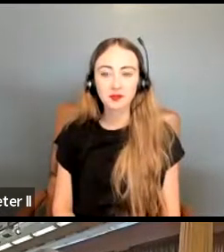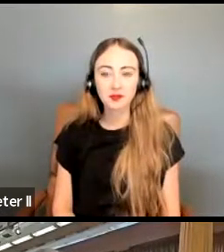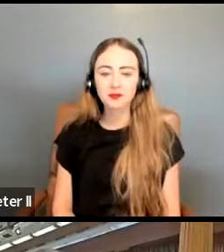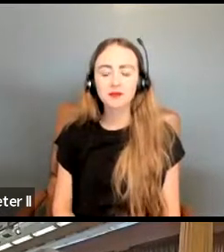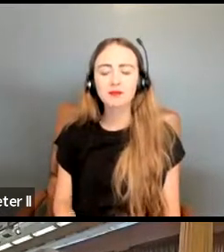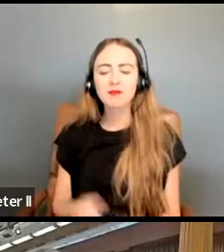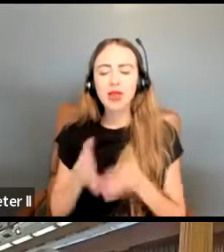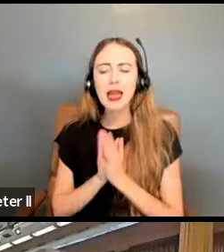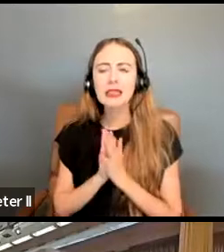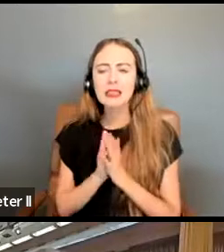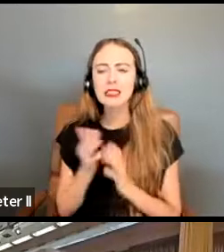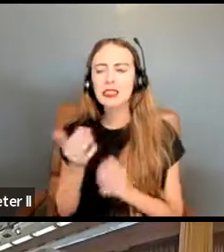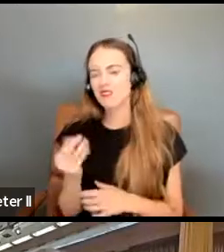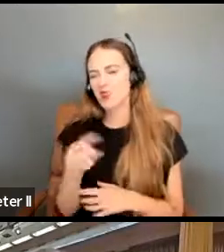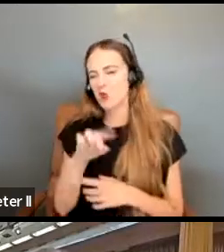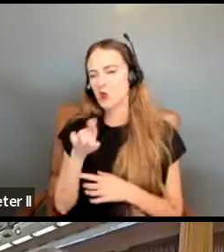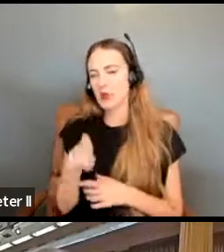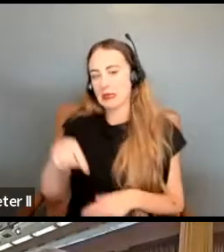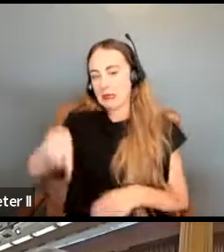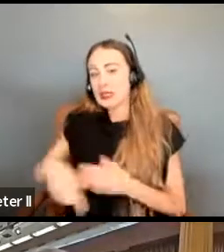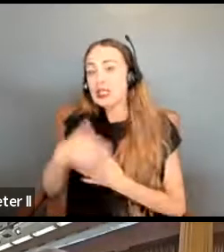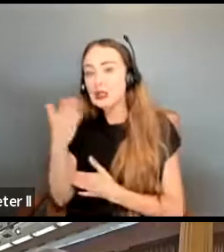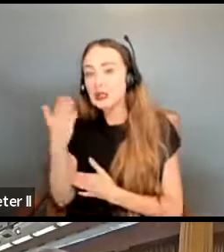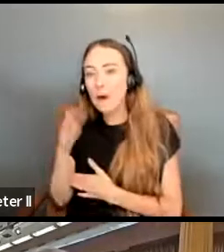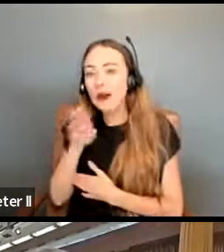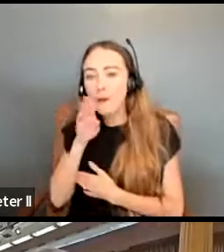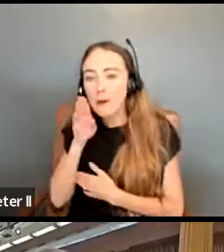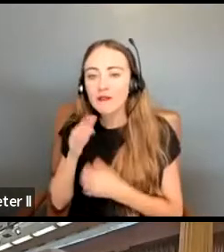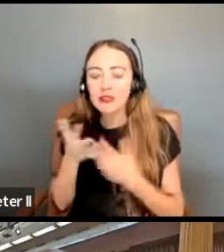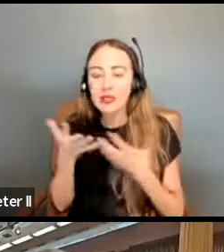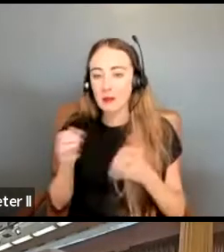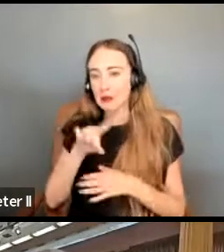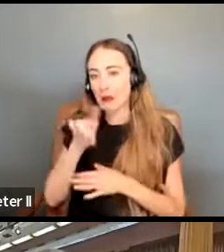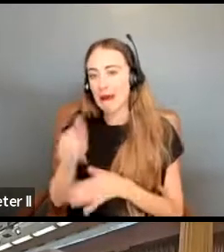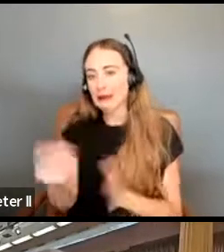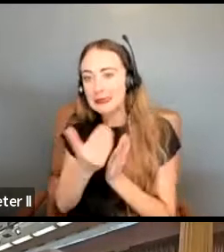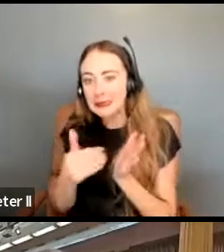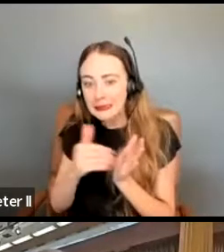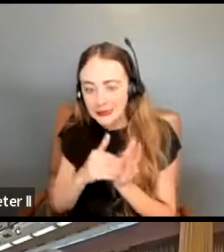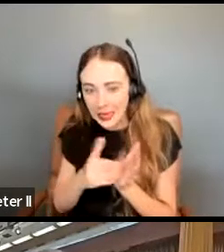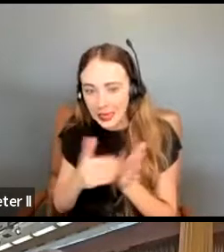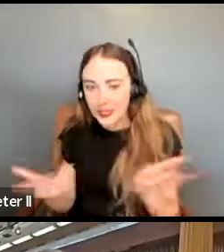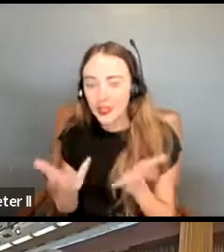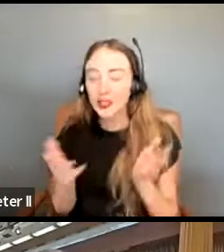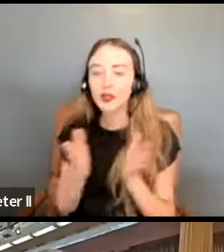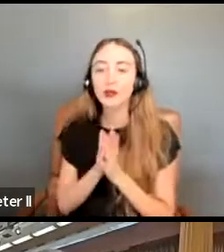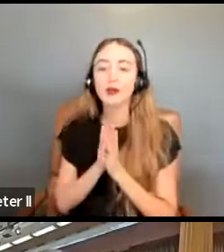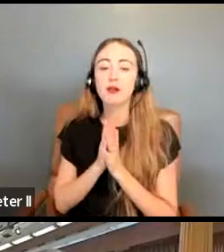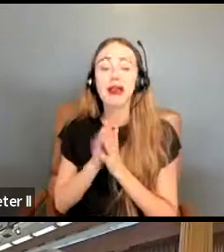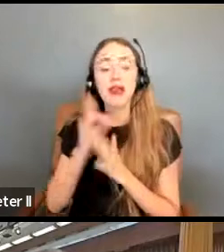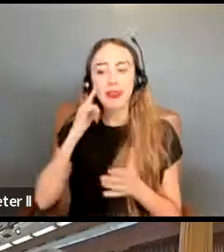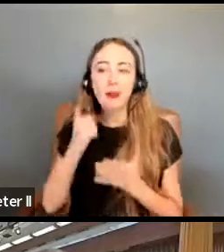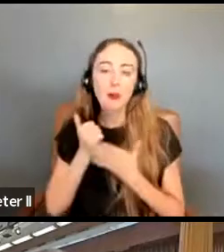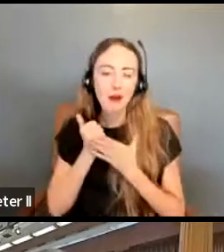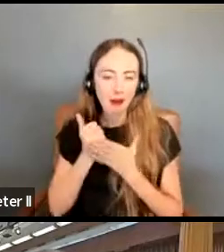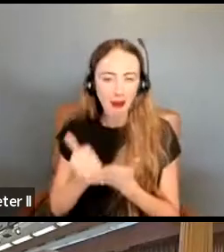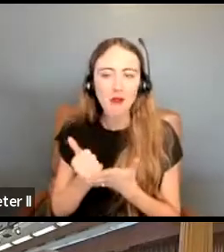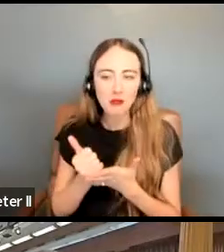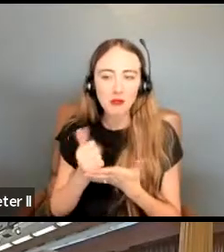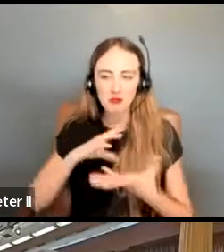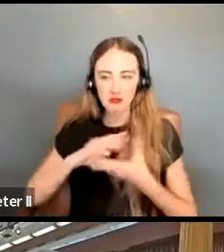asked a couple of questions at the breakfast that I want to ask here on the record, because I think it helps in terms of the